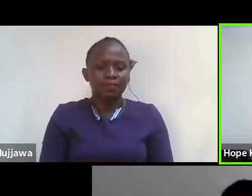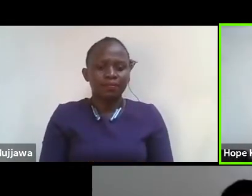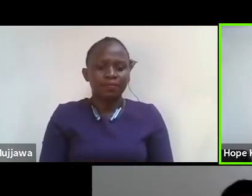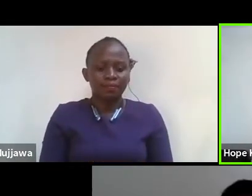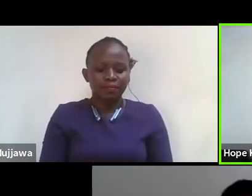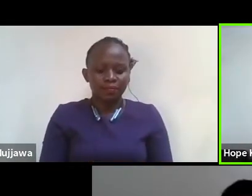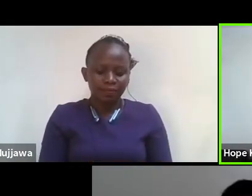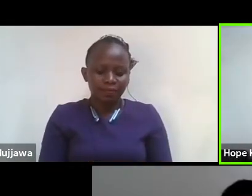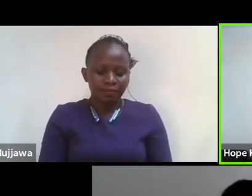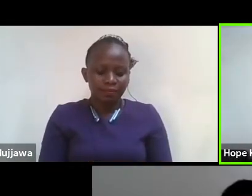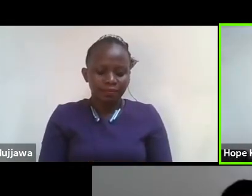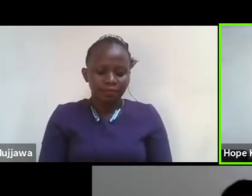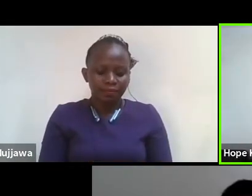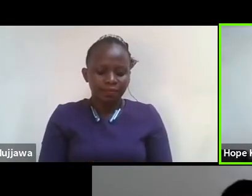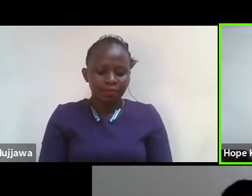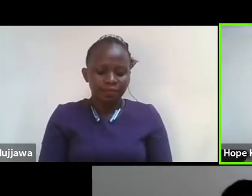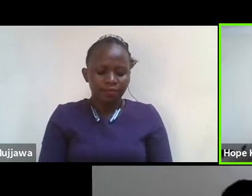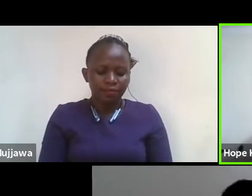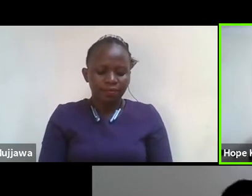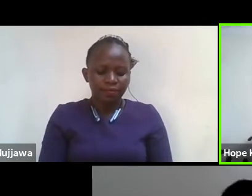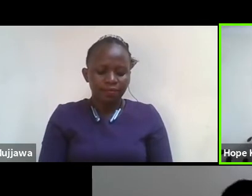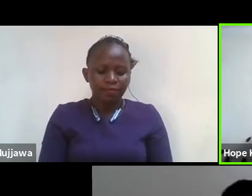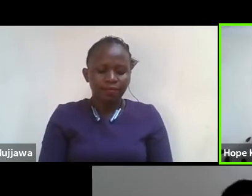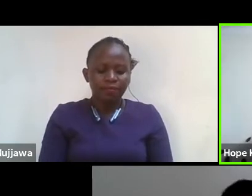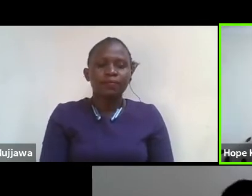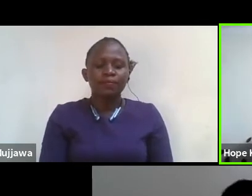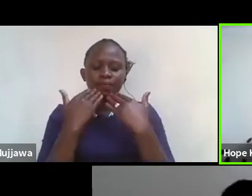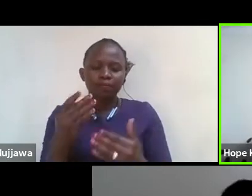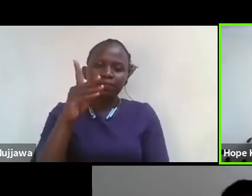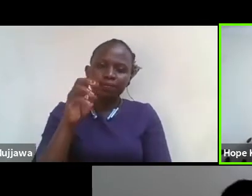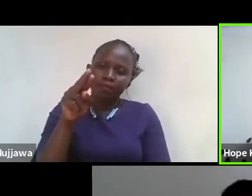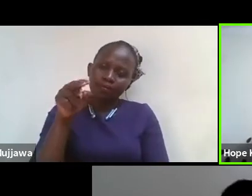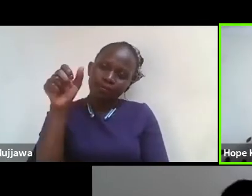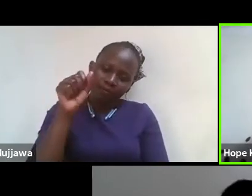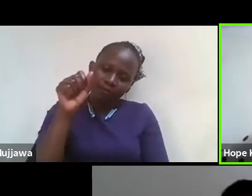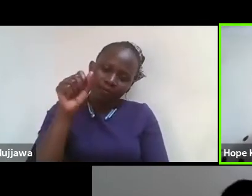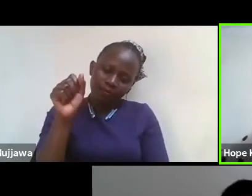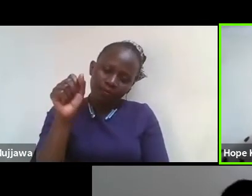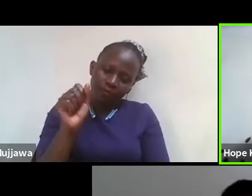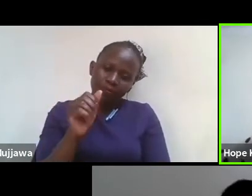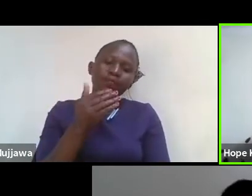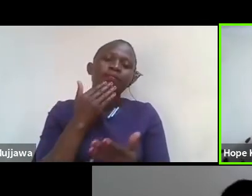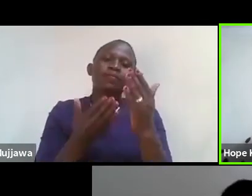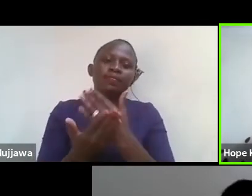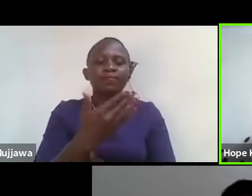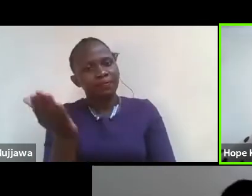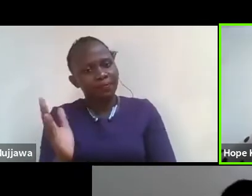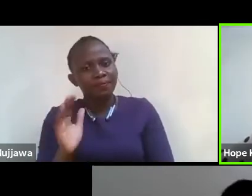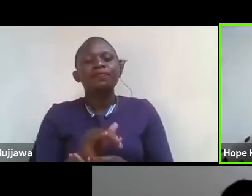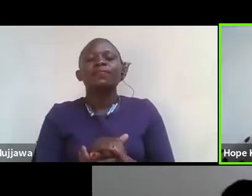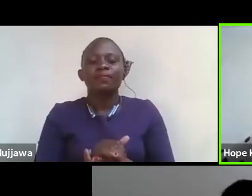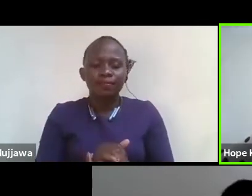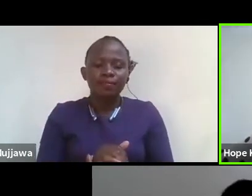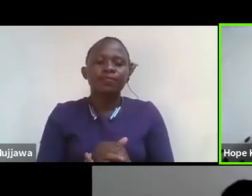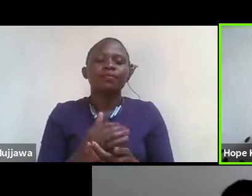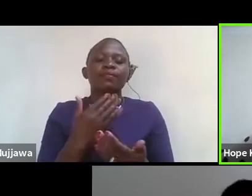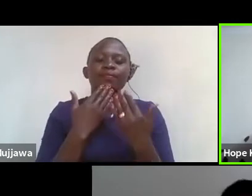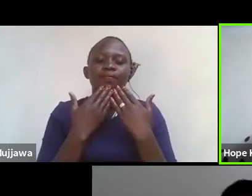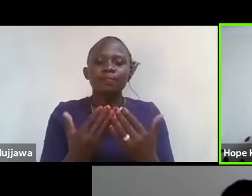Sure. Thank you, Dennis. And good morning, everyone. Thanks for making the time and the interest.